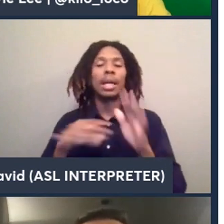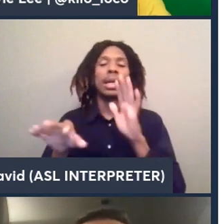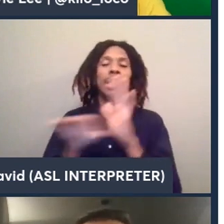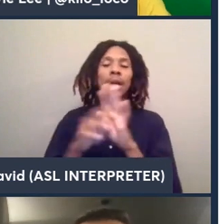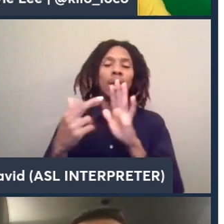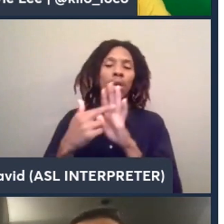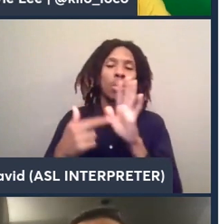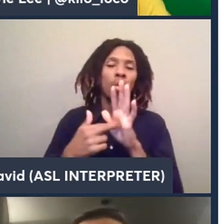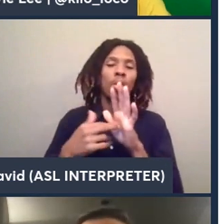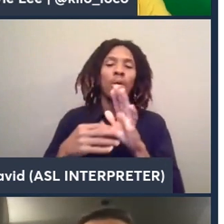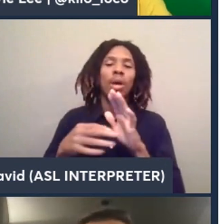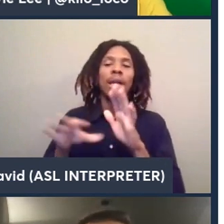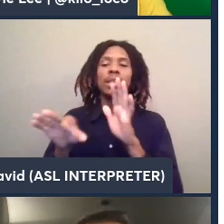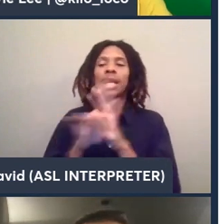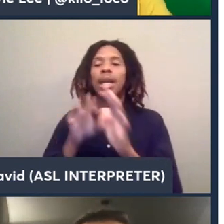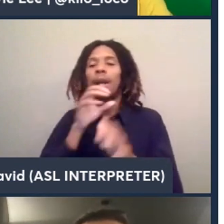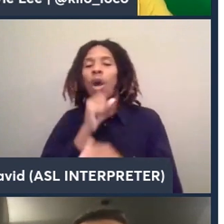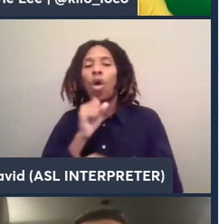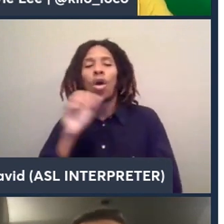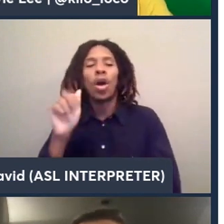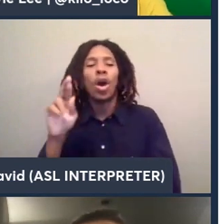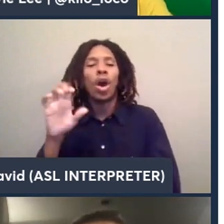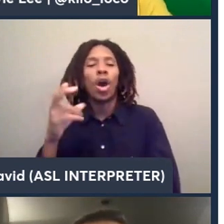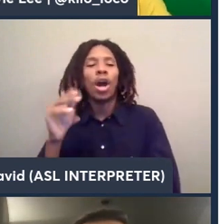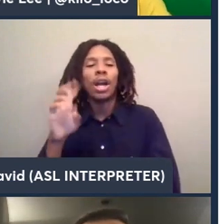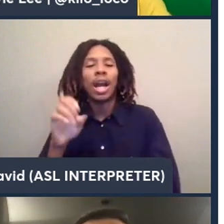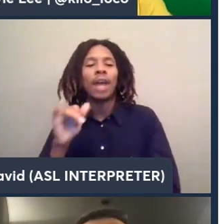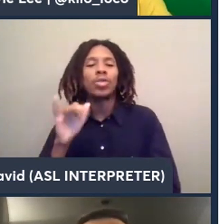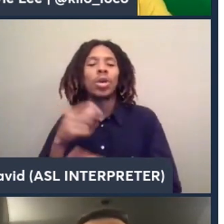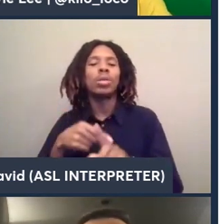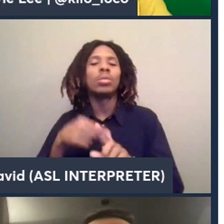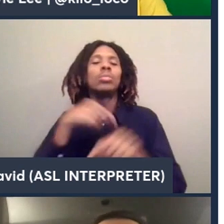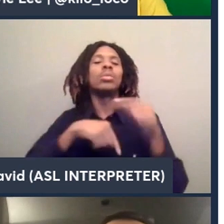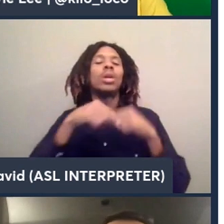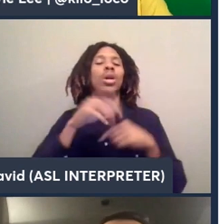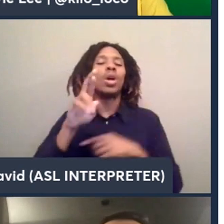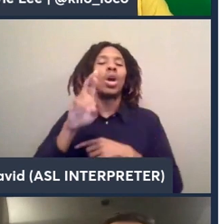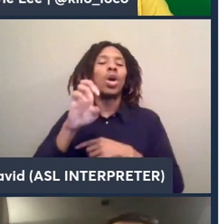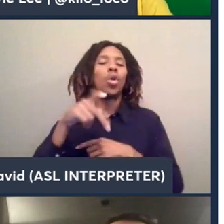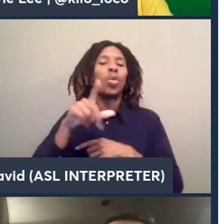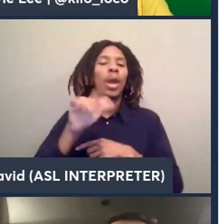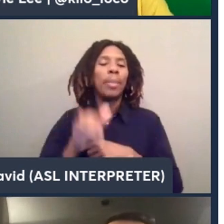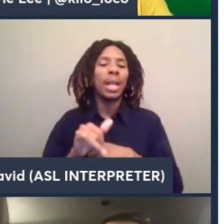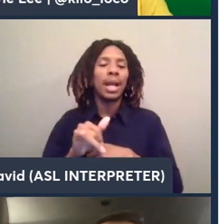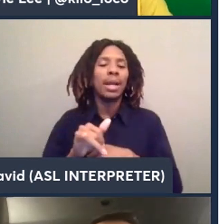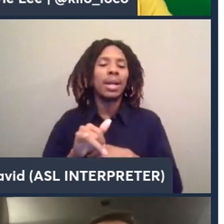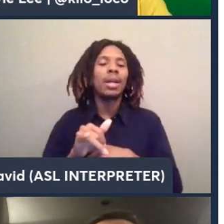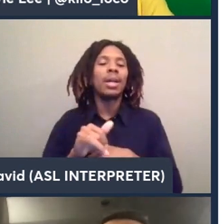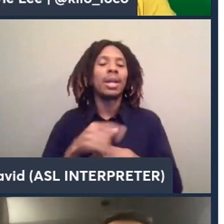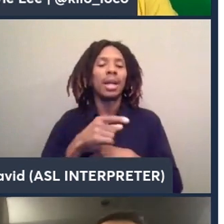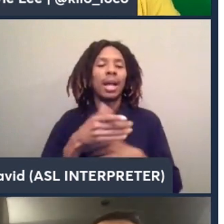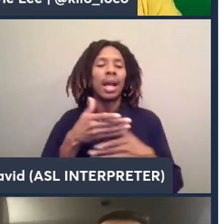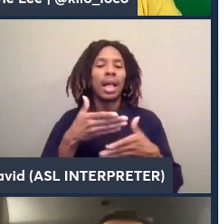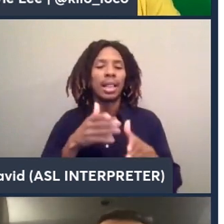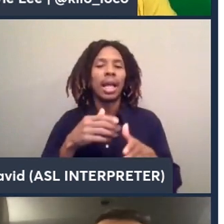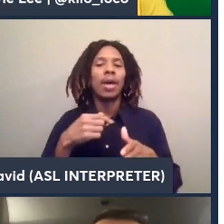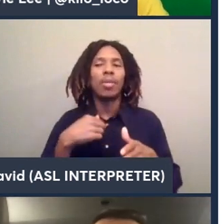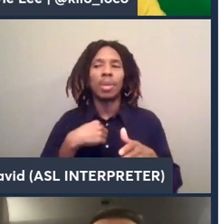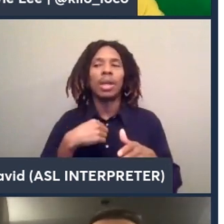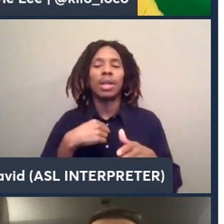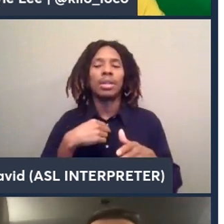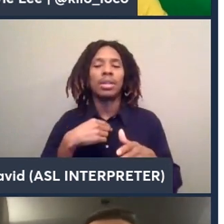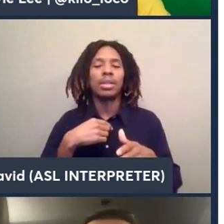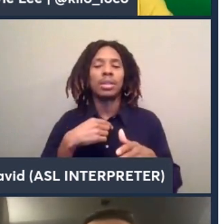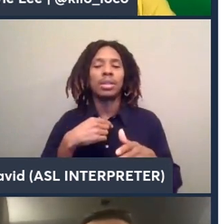create archives and replay. Like I have this archive here. A replay would let me fire those events after they have happened. So I